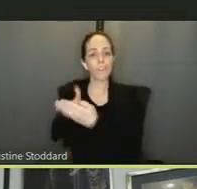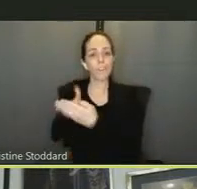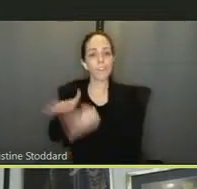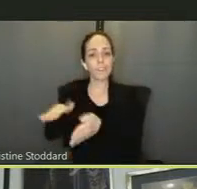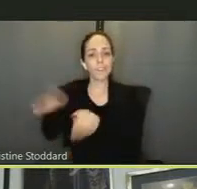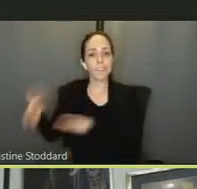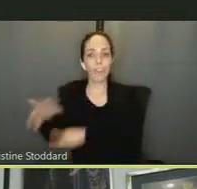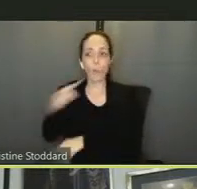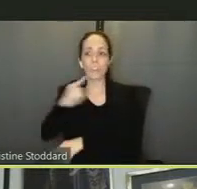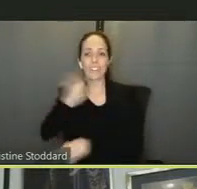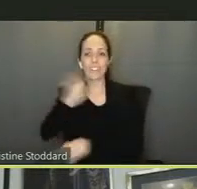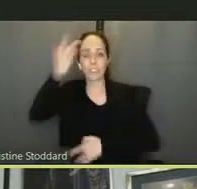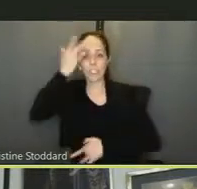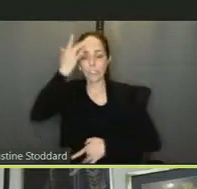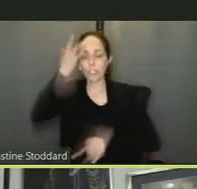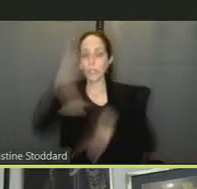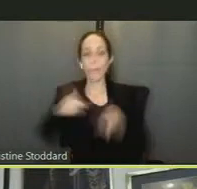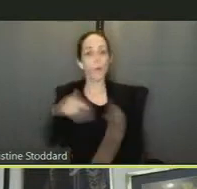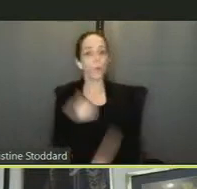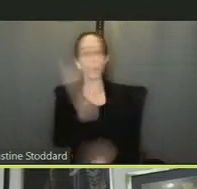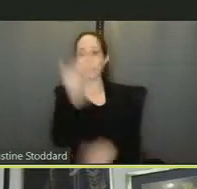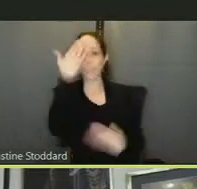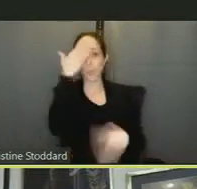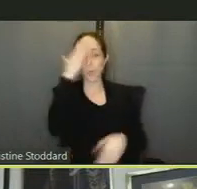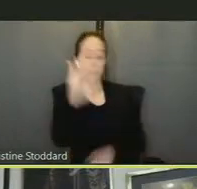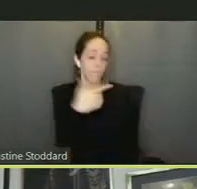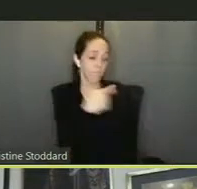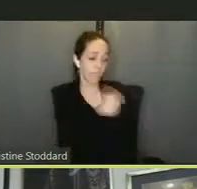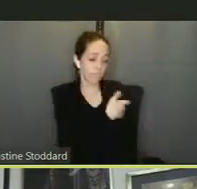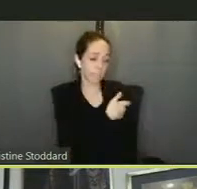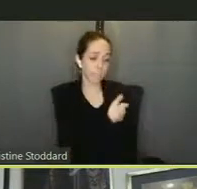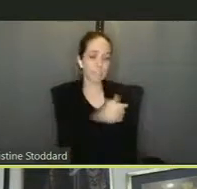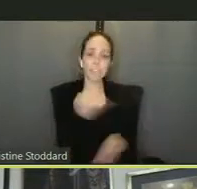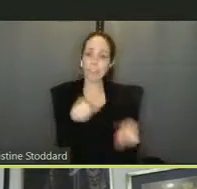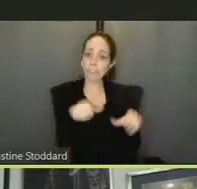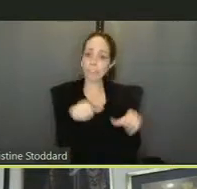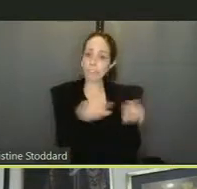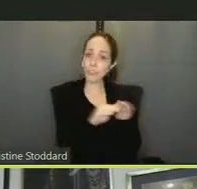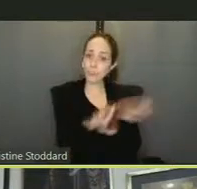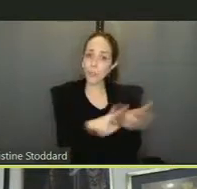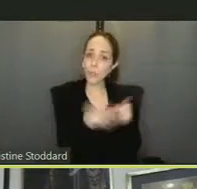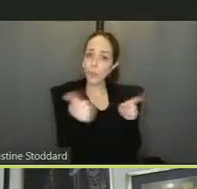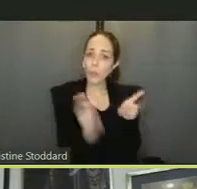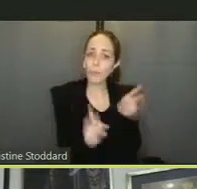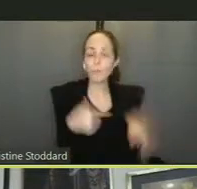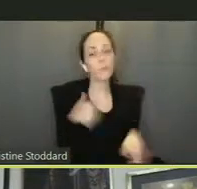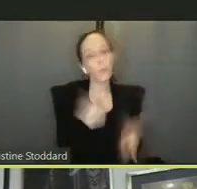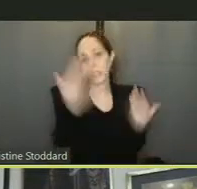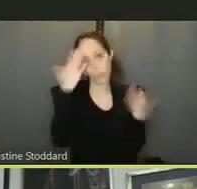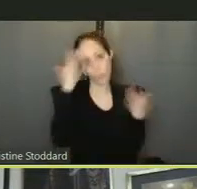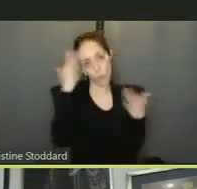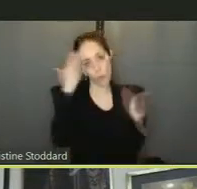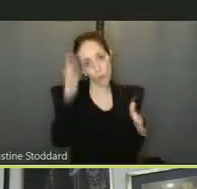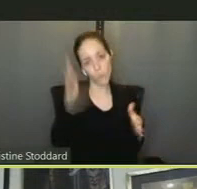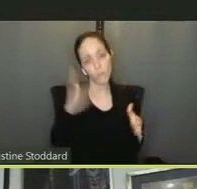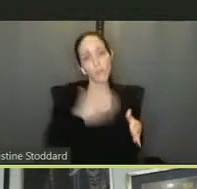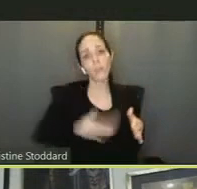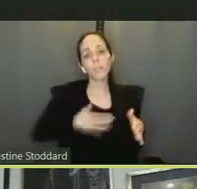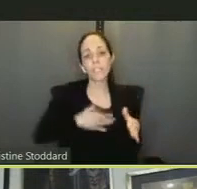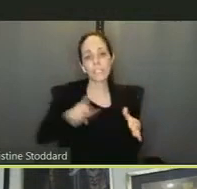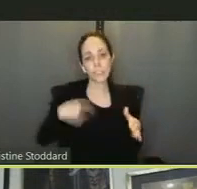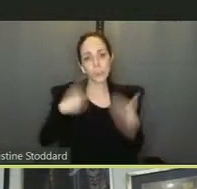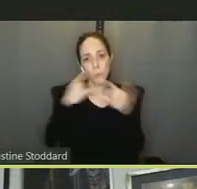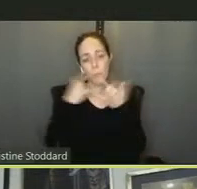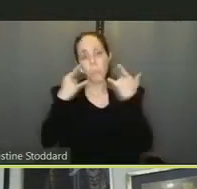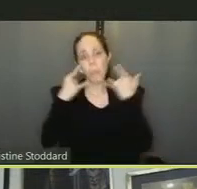infection and then spread it to someone else. So for that reason, we still have to protect those around us, wear a mask and distance. We will learn